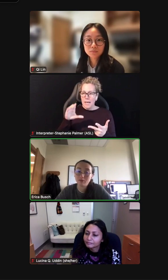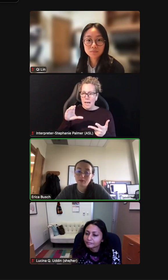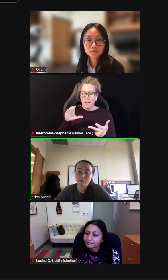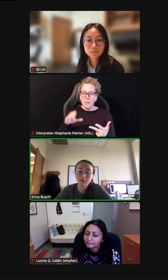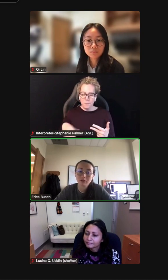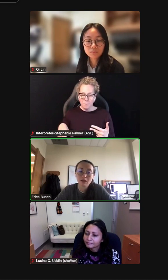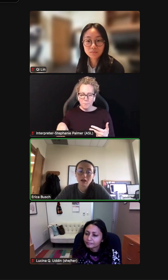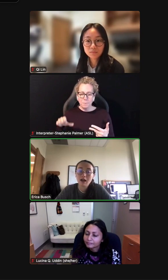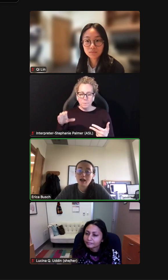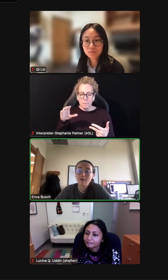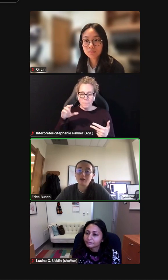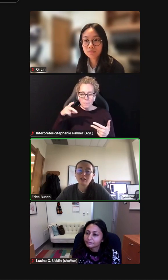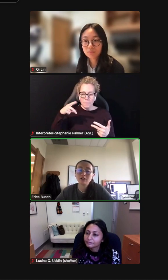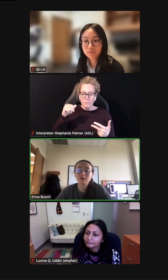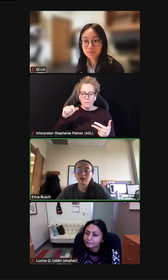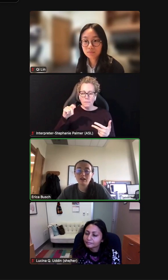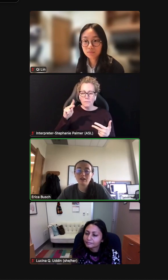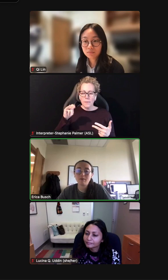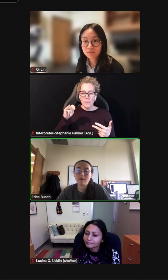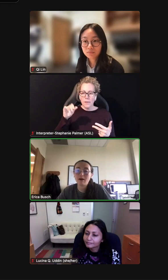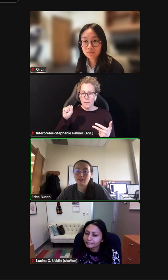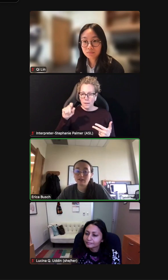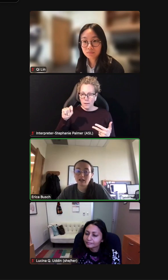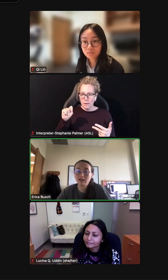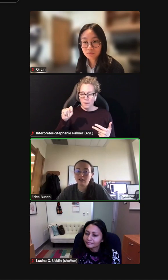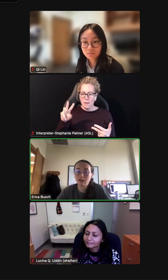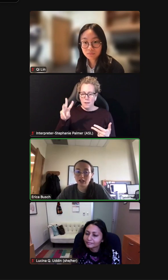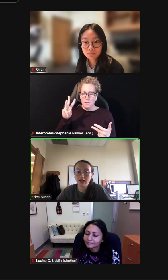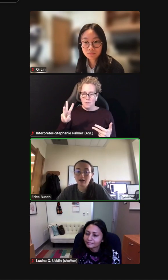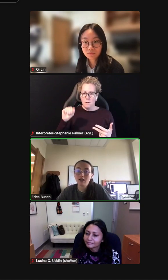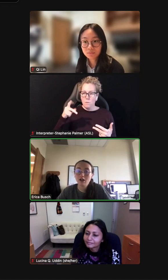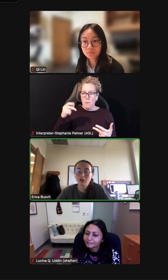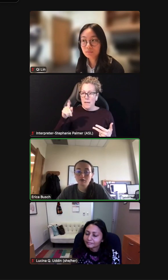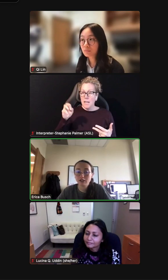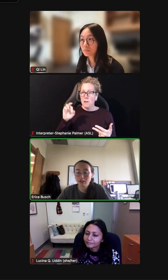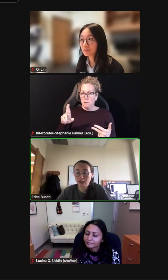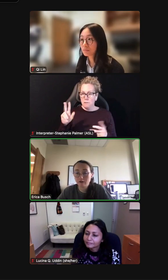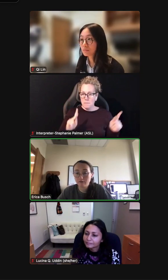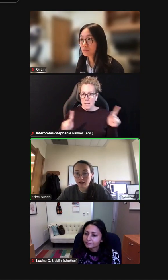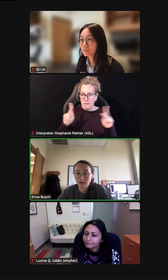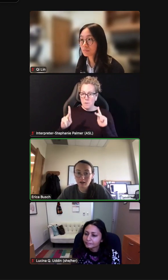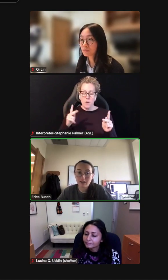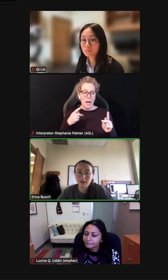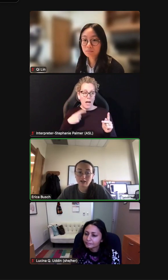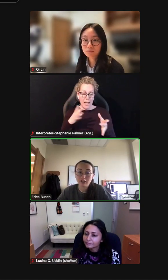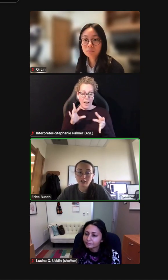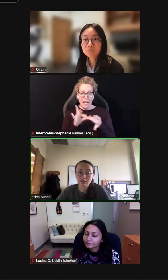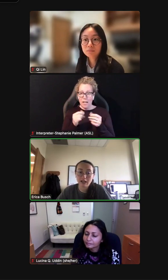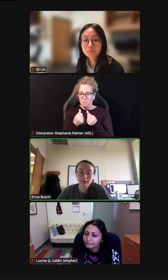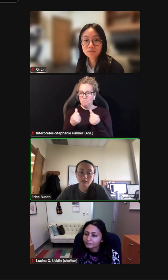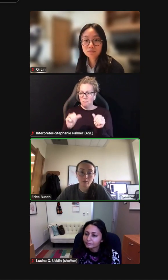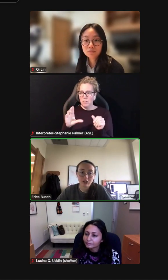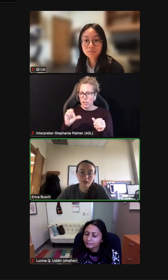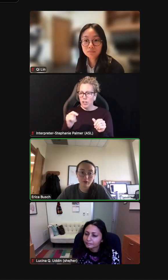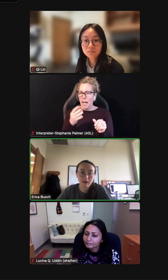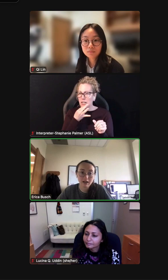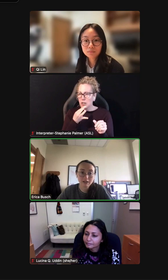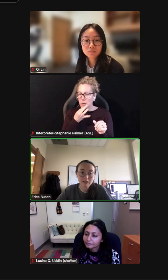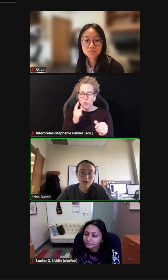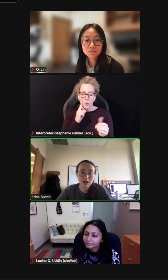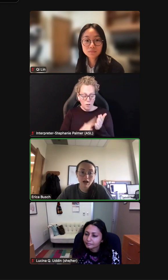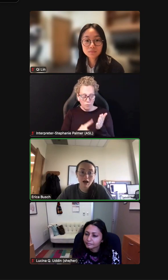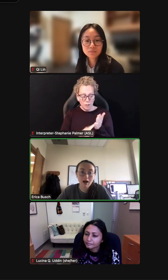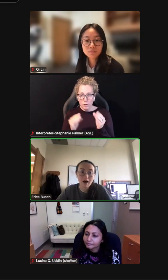and Wappinger peoples. And please use the link that I'm about to send to the chat to research and reflect on the Indigenous lands from which you're